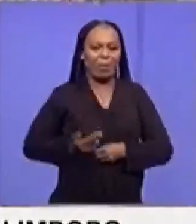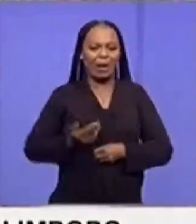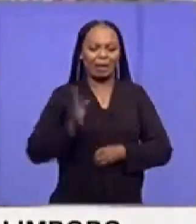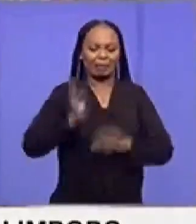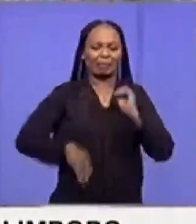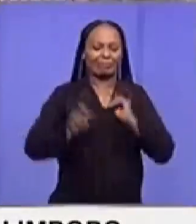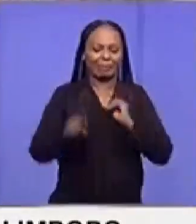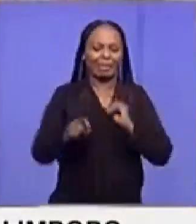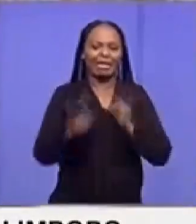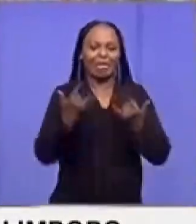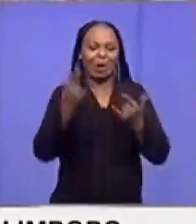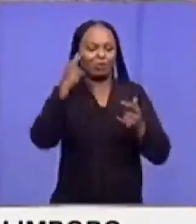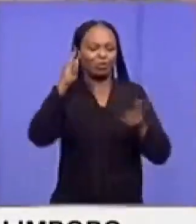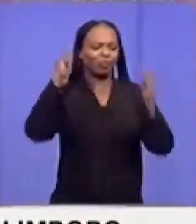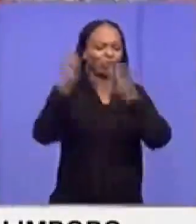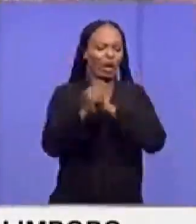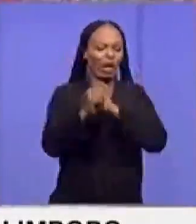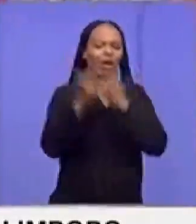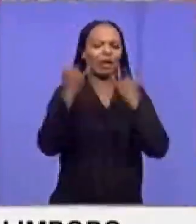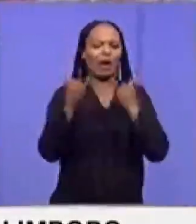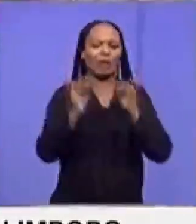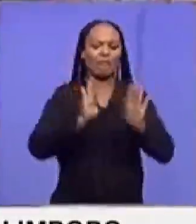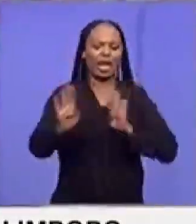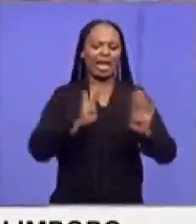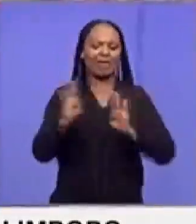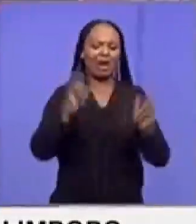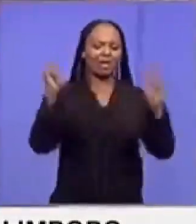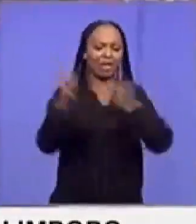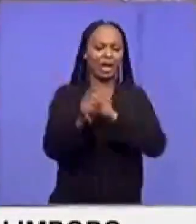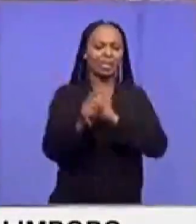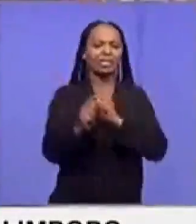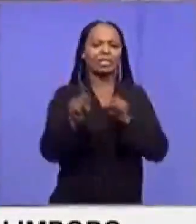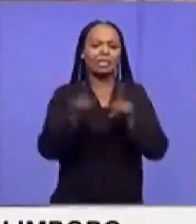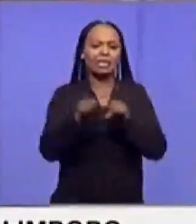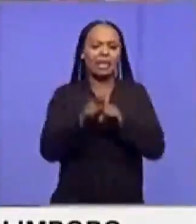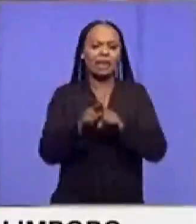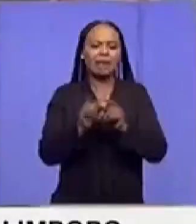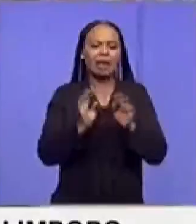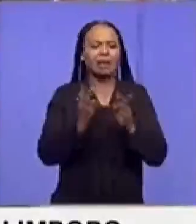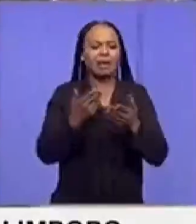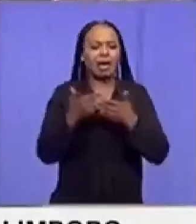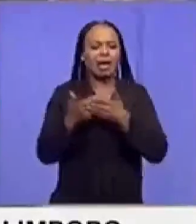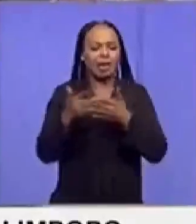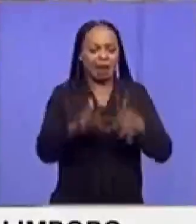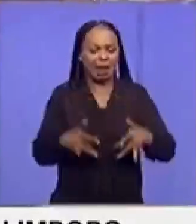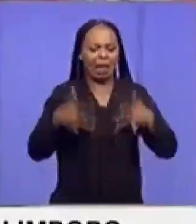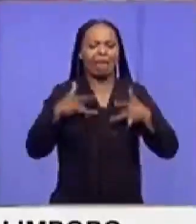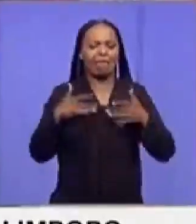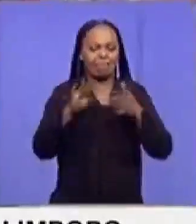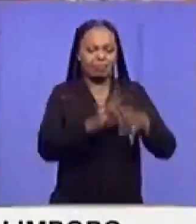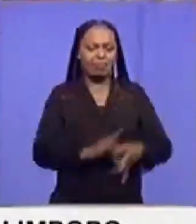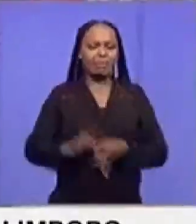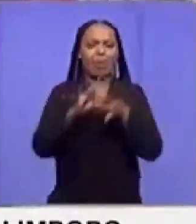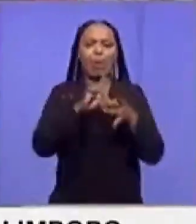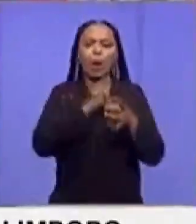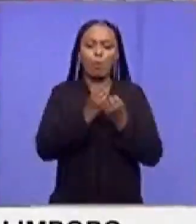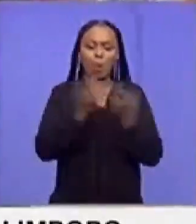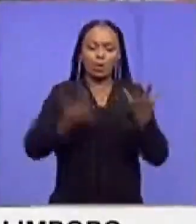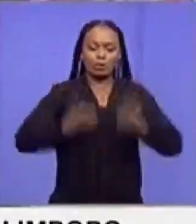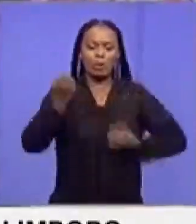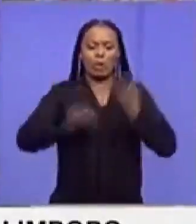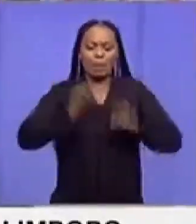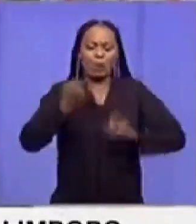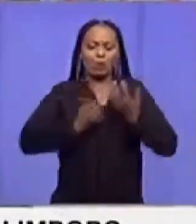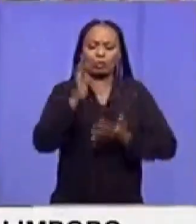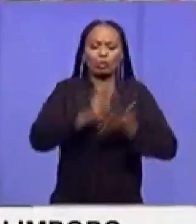fetola ka tsela e le gore ba re tshwara ka gona re kgona go phedišana le bona bokaone ke kwa ka di-testimony tše dintšhi ba